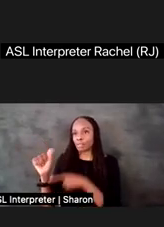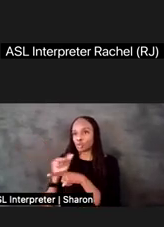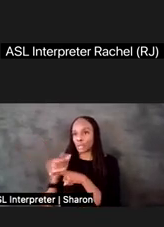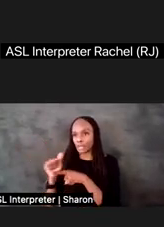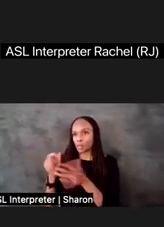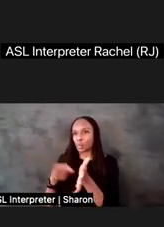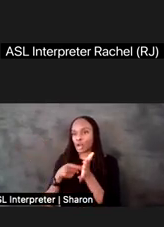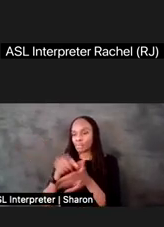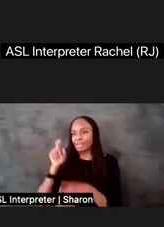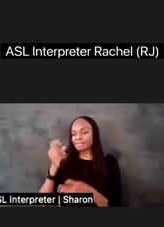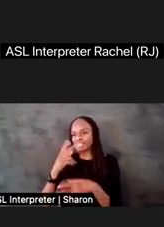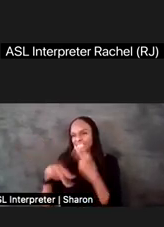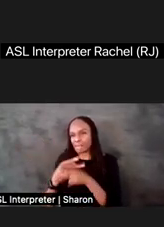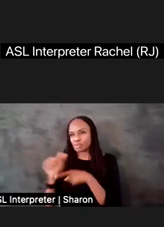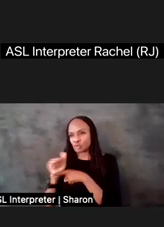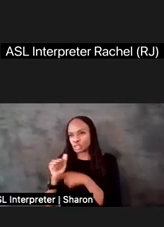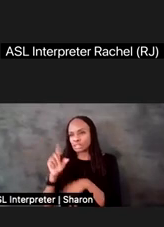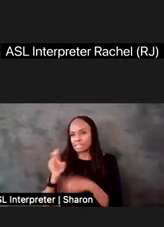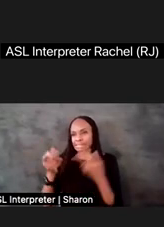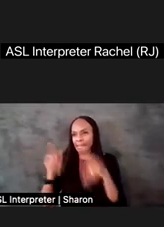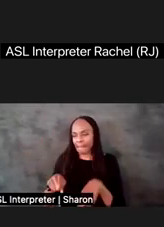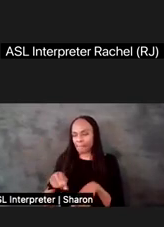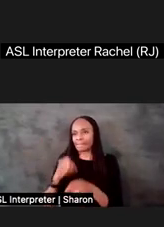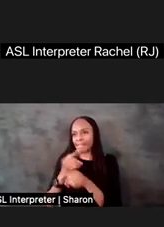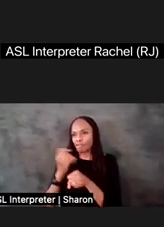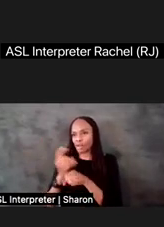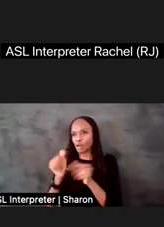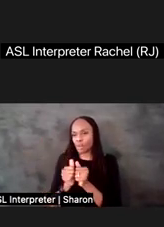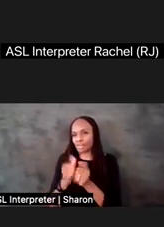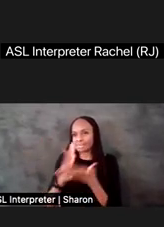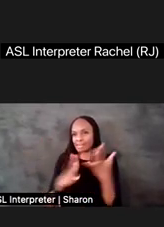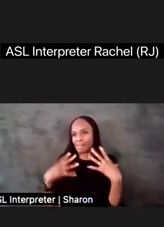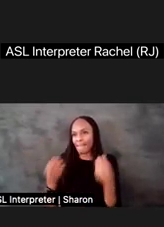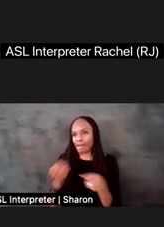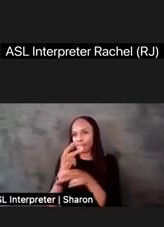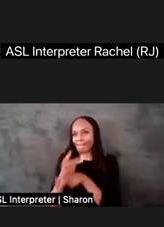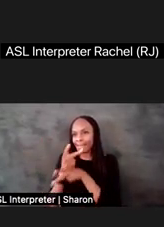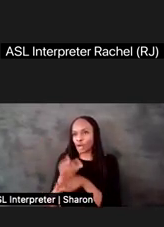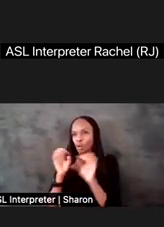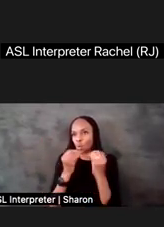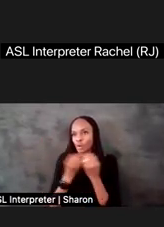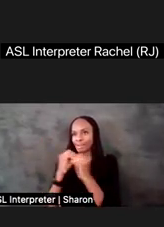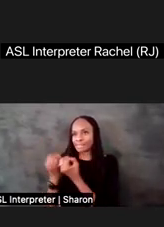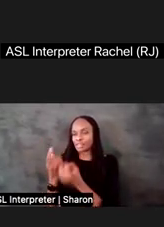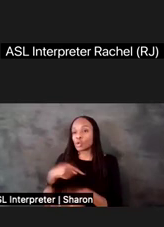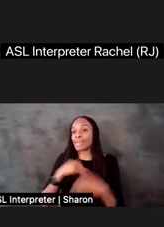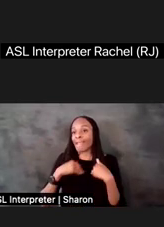done each year by certain types of healthcare organizations. And we link to